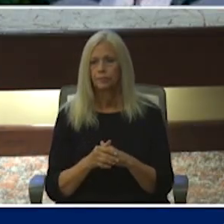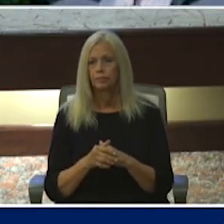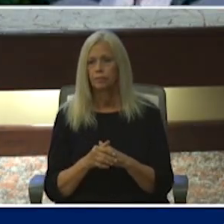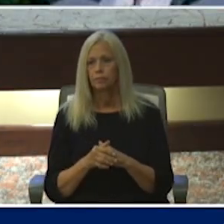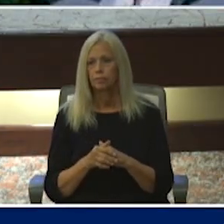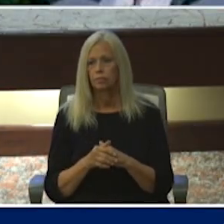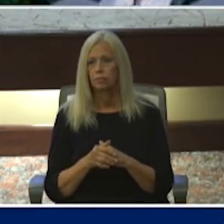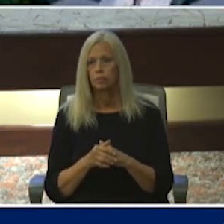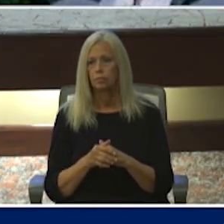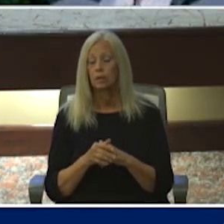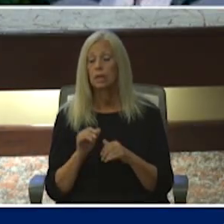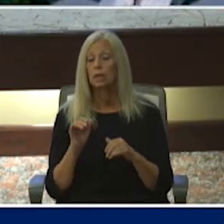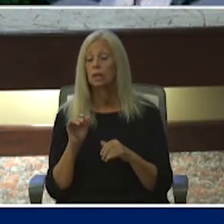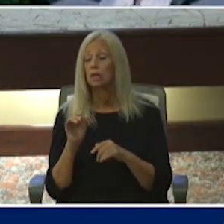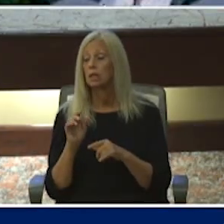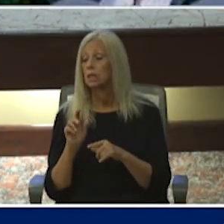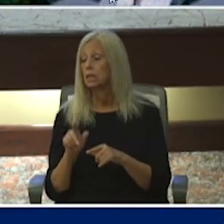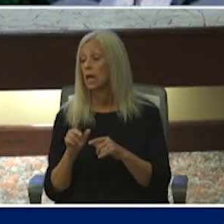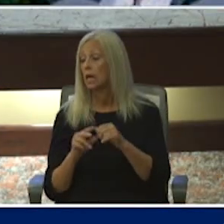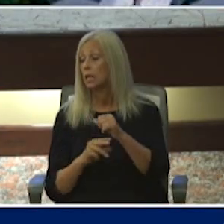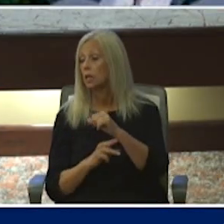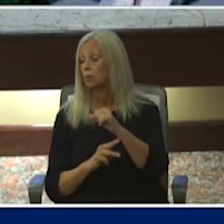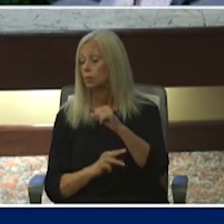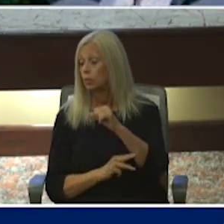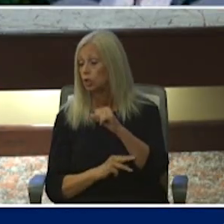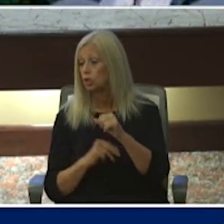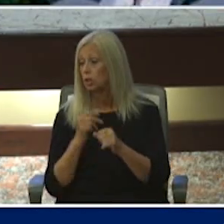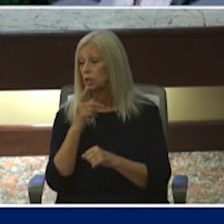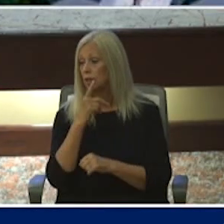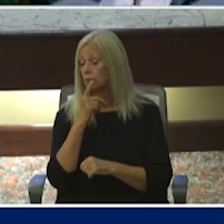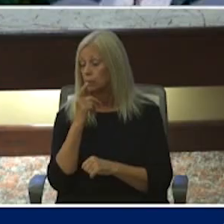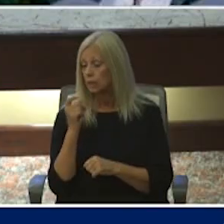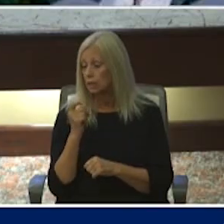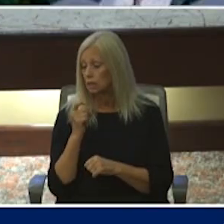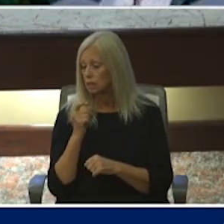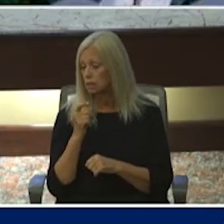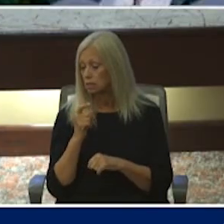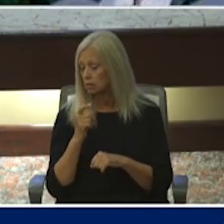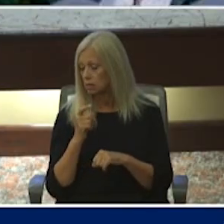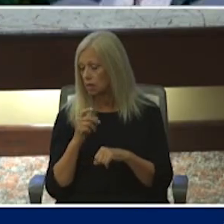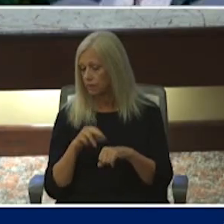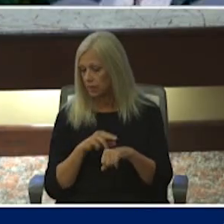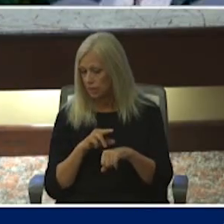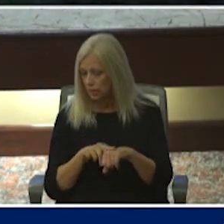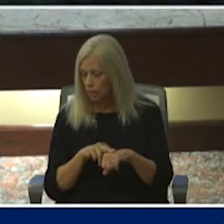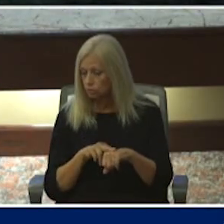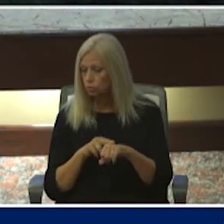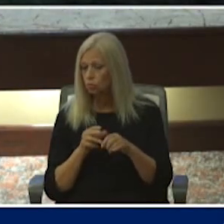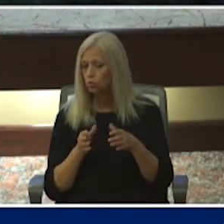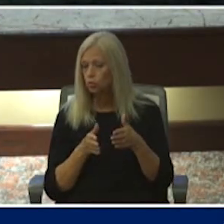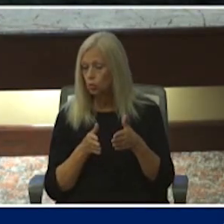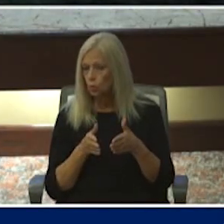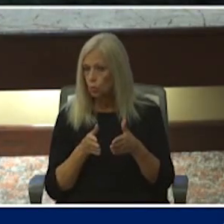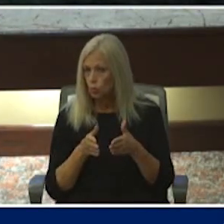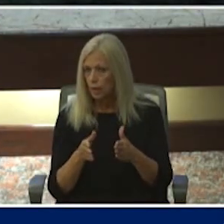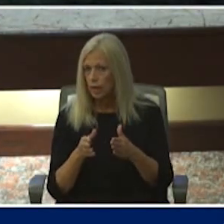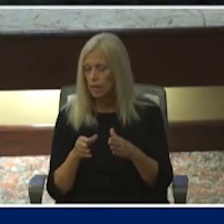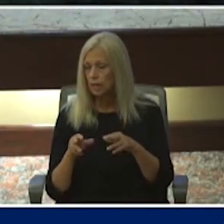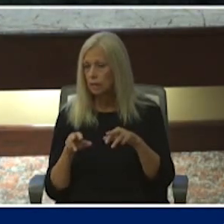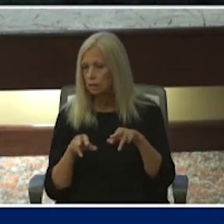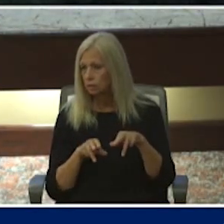Is that bridge, is that because of the natural way that the river sits there? I